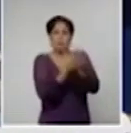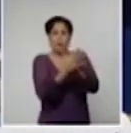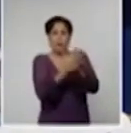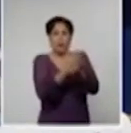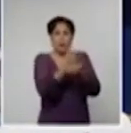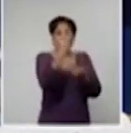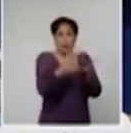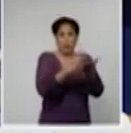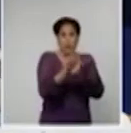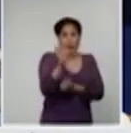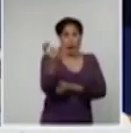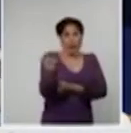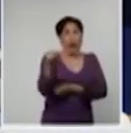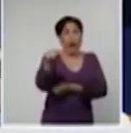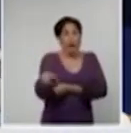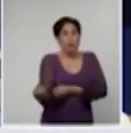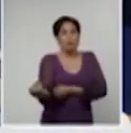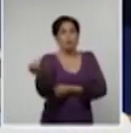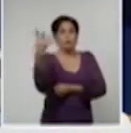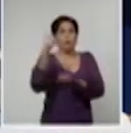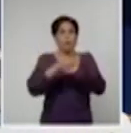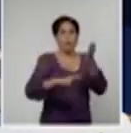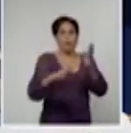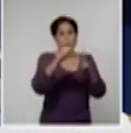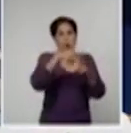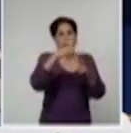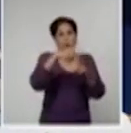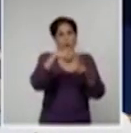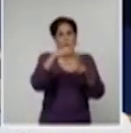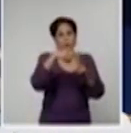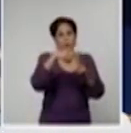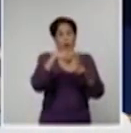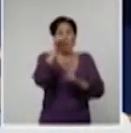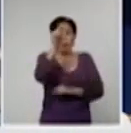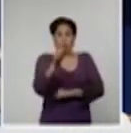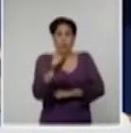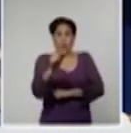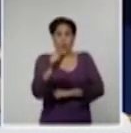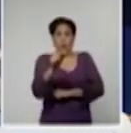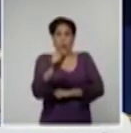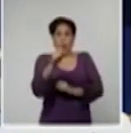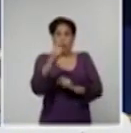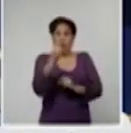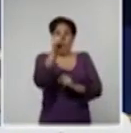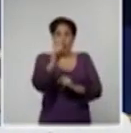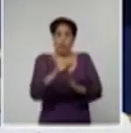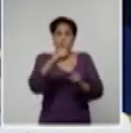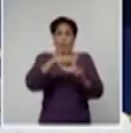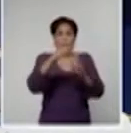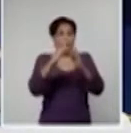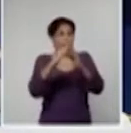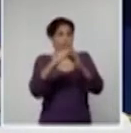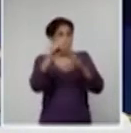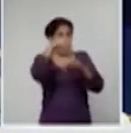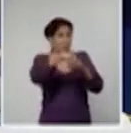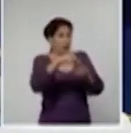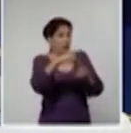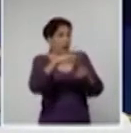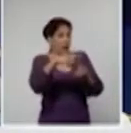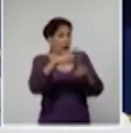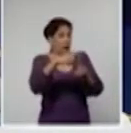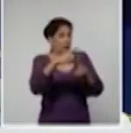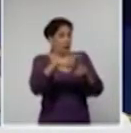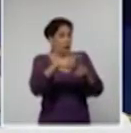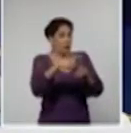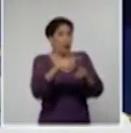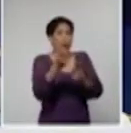the infection did not take place in the province, so it is not included in the rating of